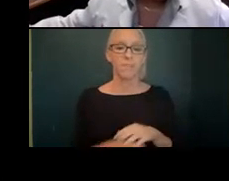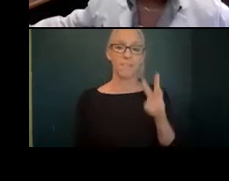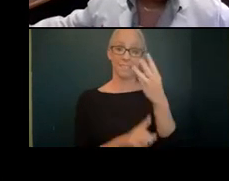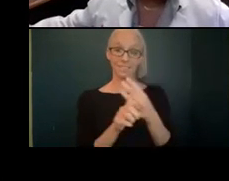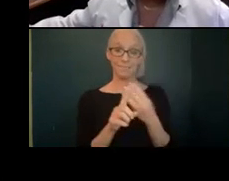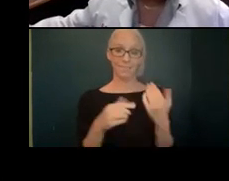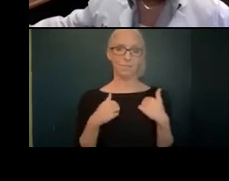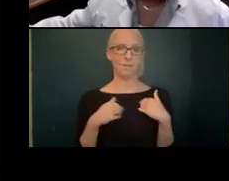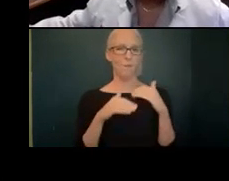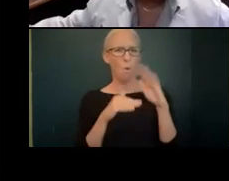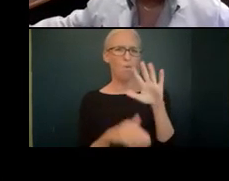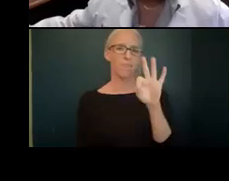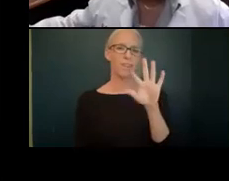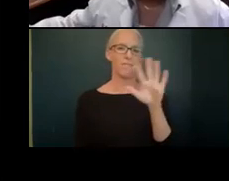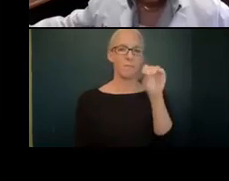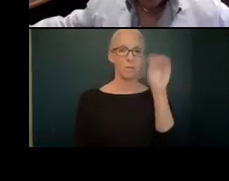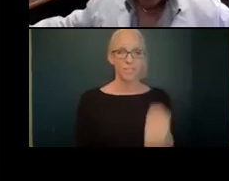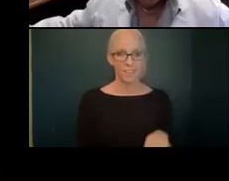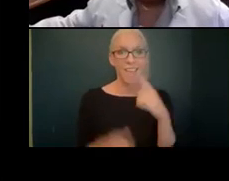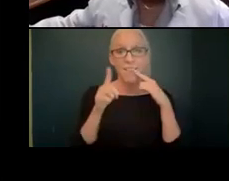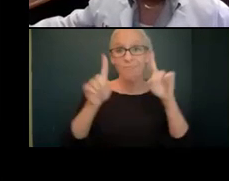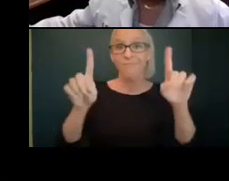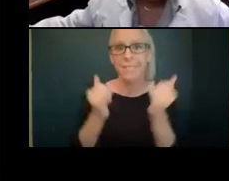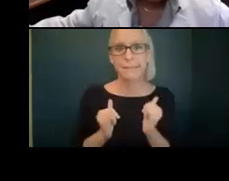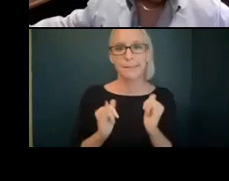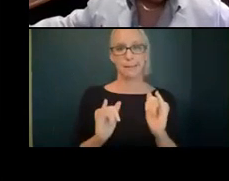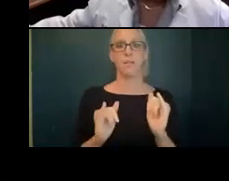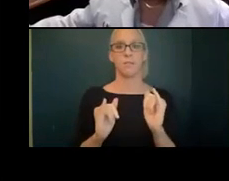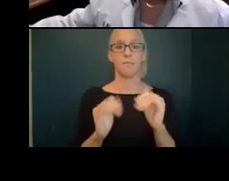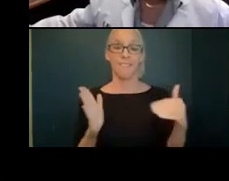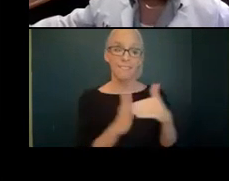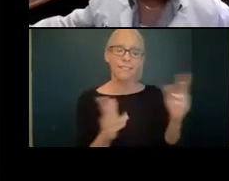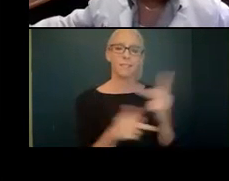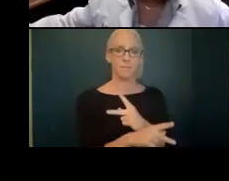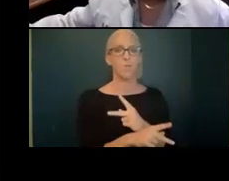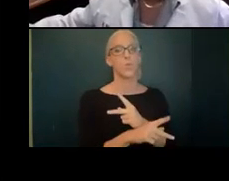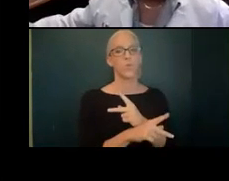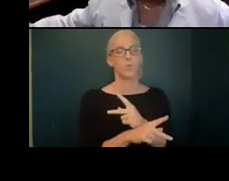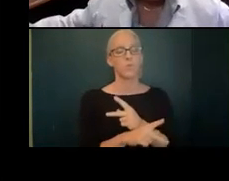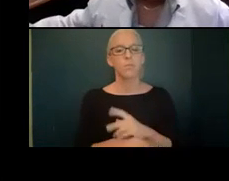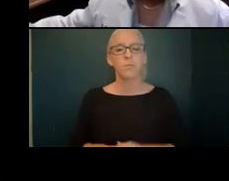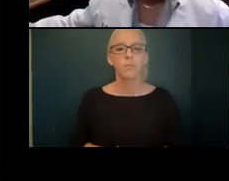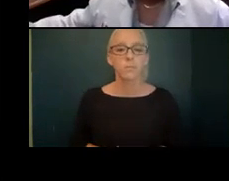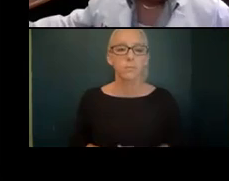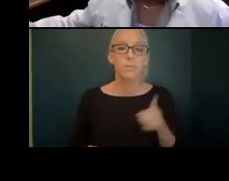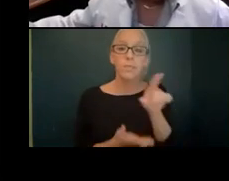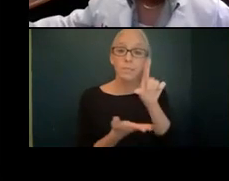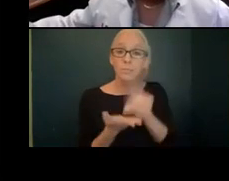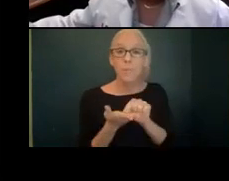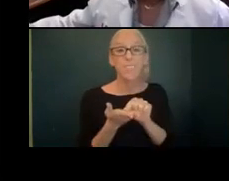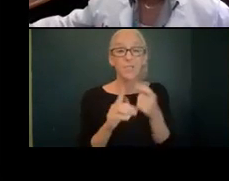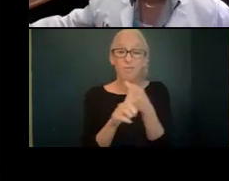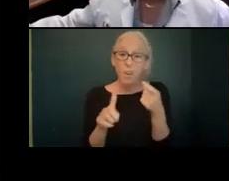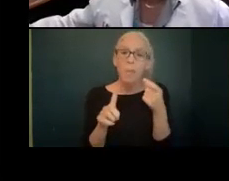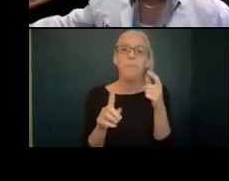over 95% vaccine efficacy against really severe disease. So this is published data from the vaccine trial showing that they